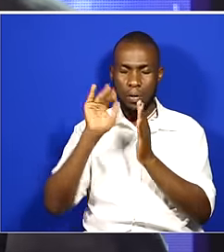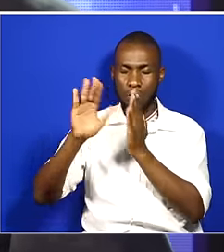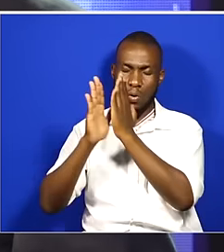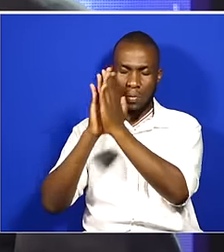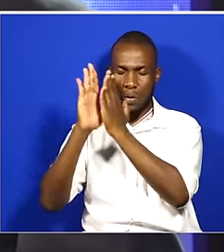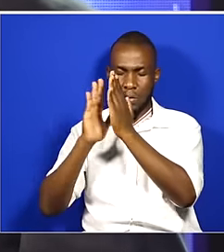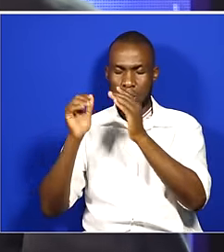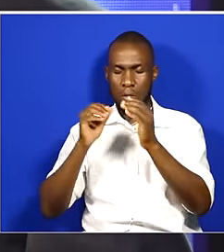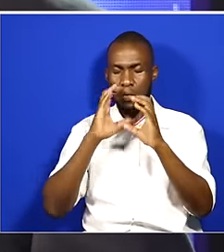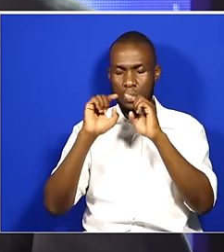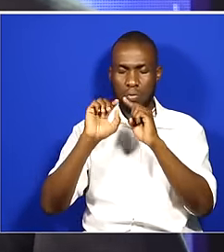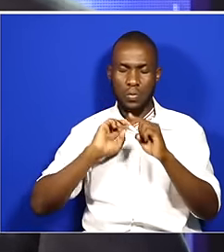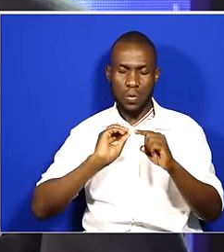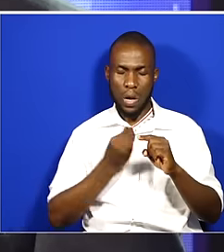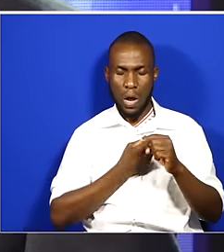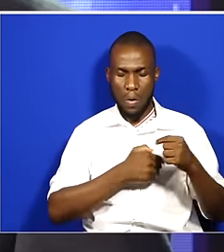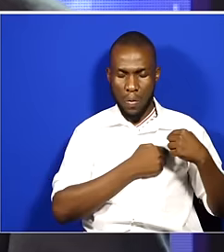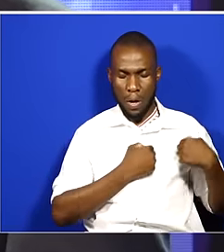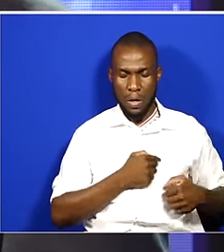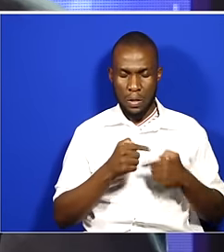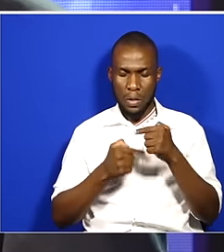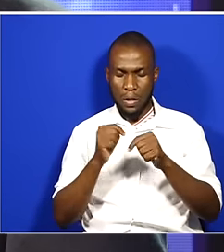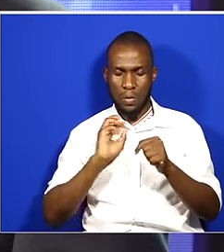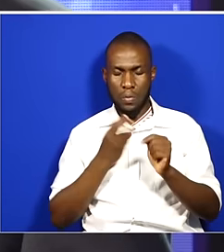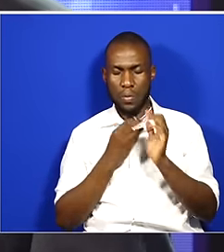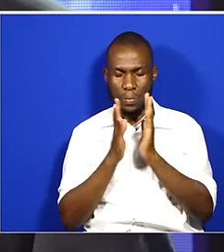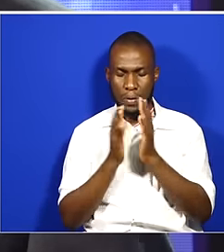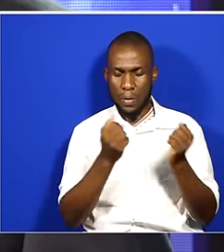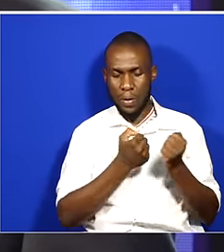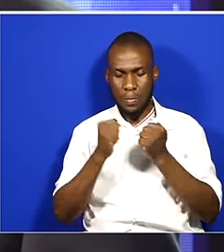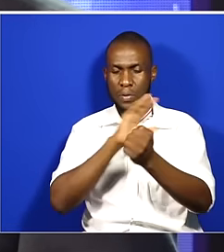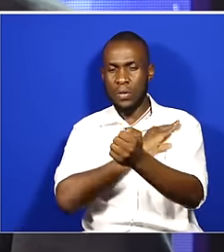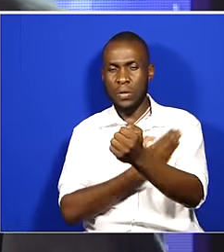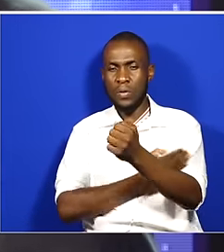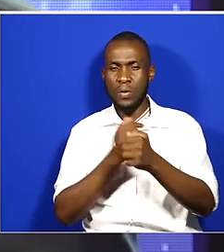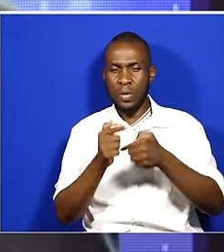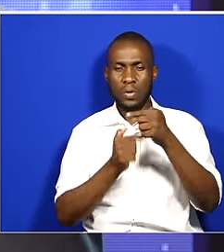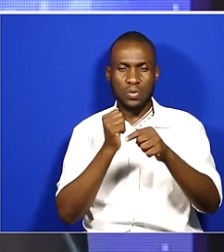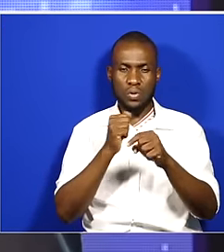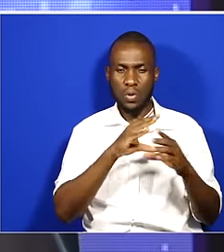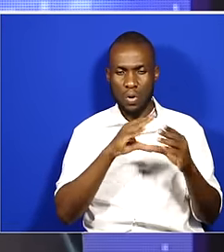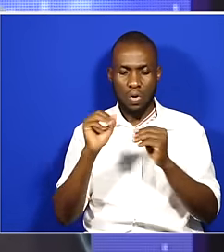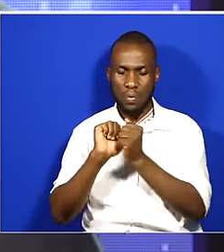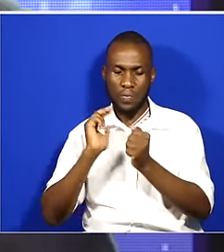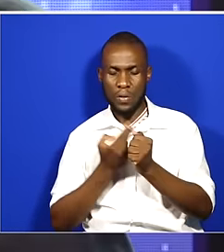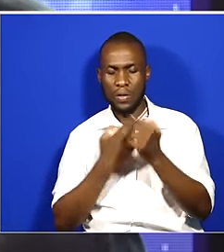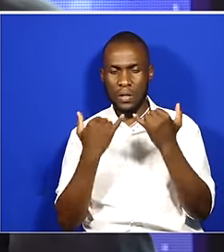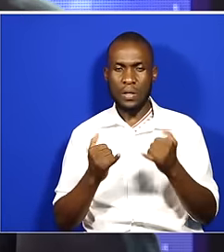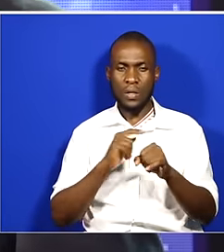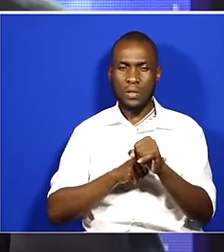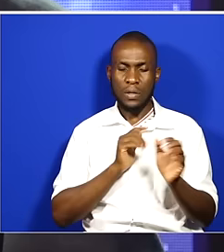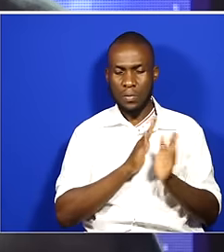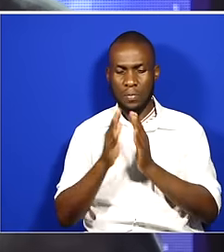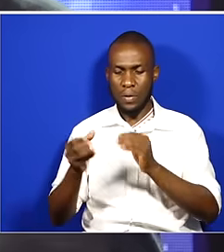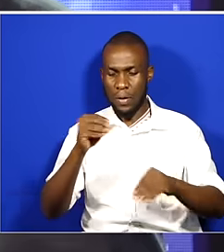for speaking to our hearts and continuing to do so. We pray that your mighty power will continue to go before us. And now as we